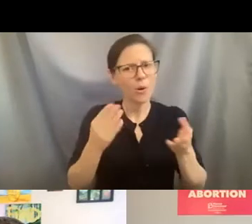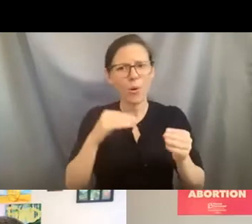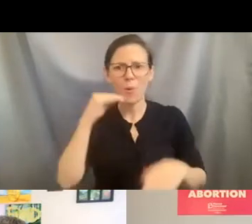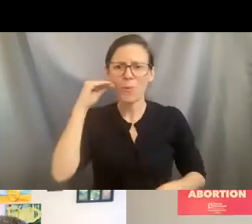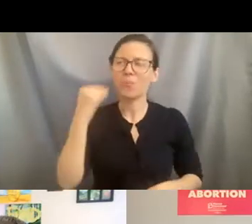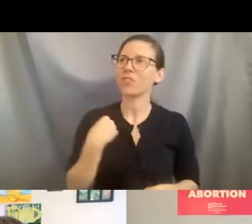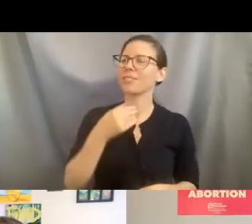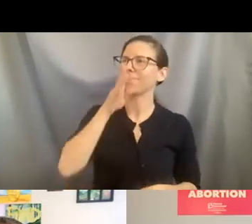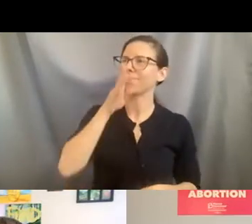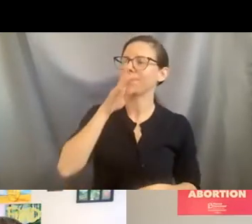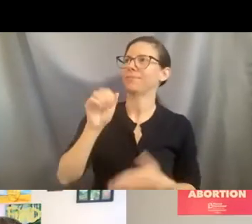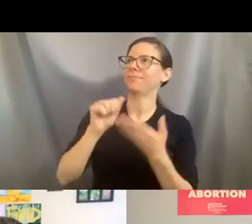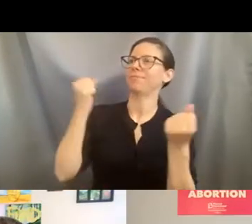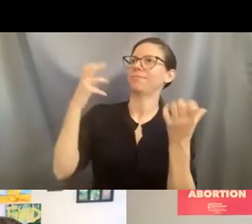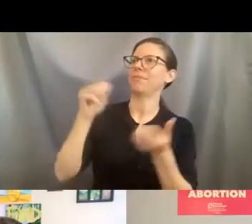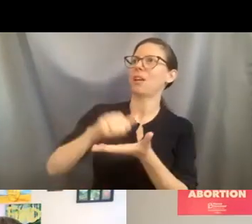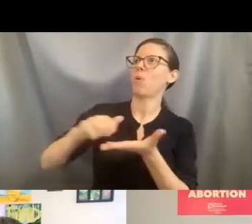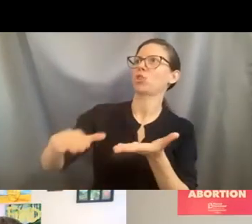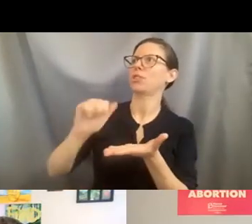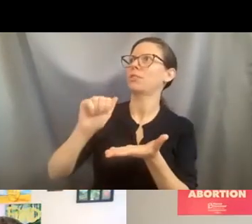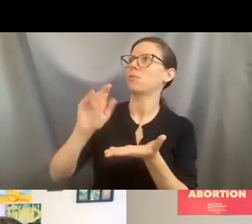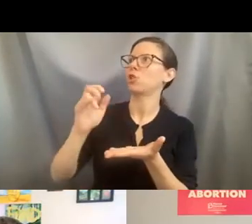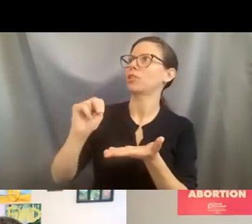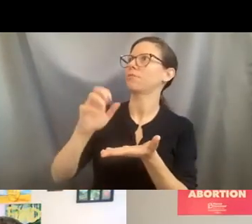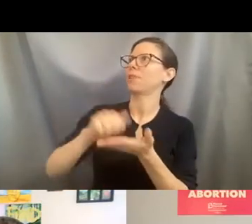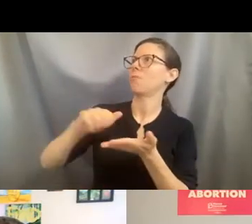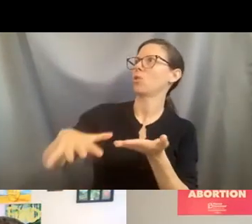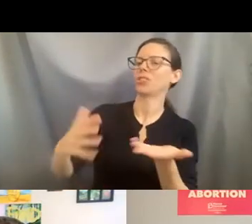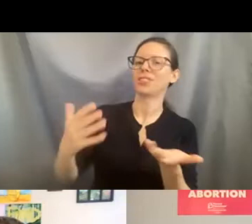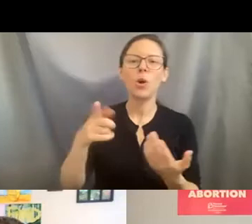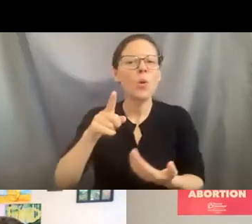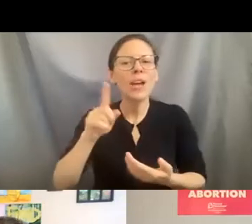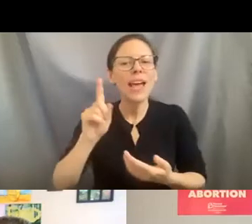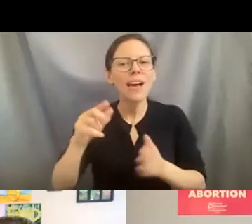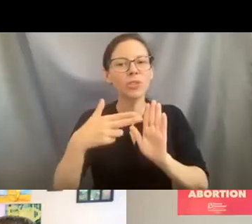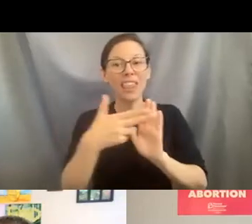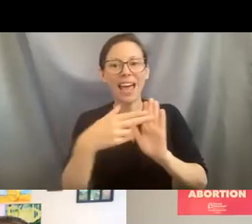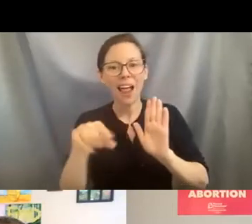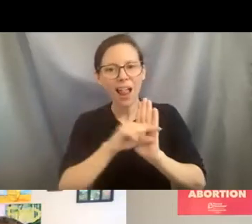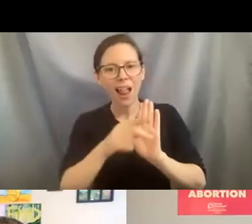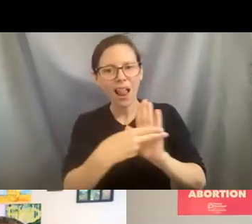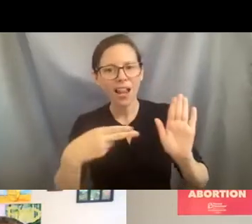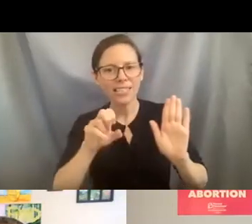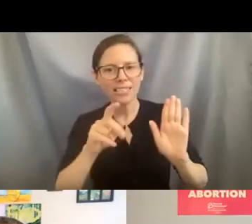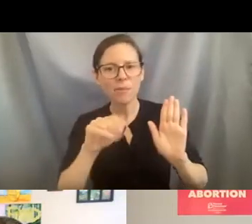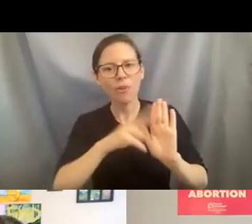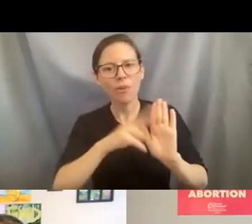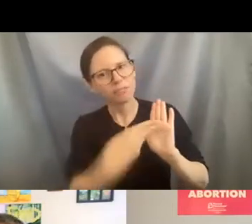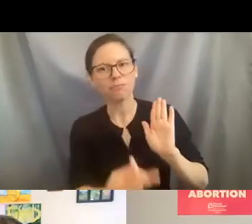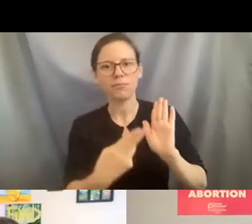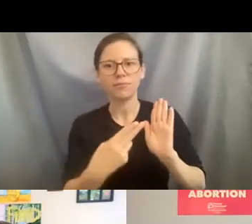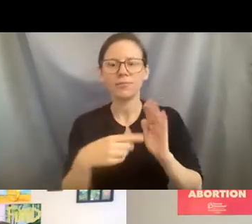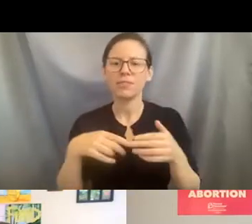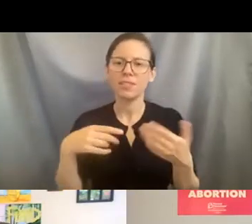destigmatize abortion care. And we just got to stop that. All right, I'm getting excited. Y'all are giving me